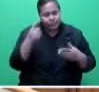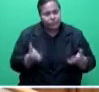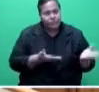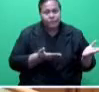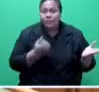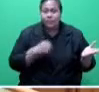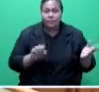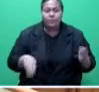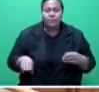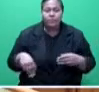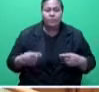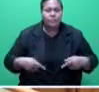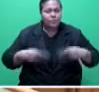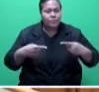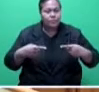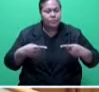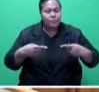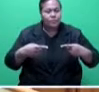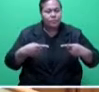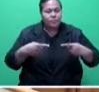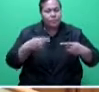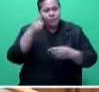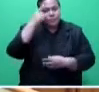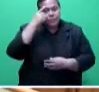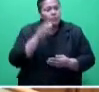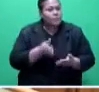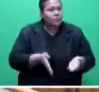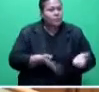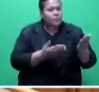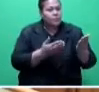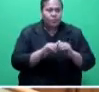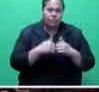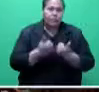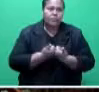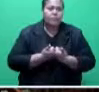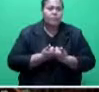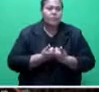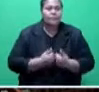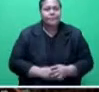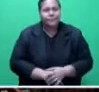As no member opposes, the motion is agreed to unanimously.